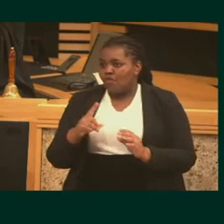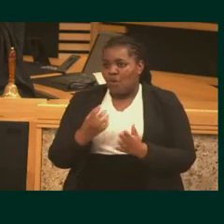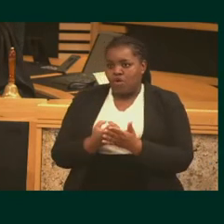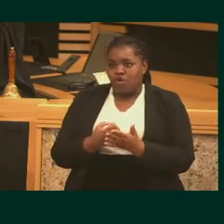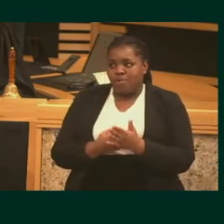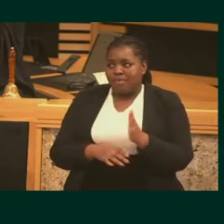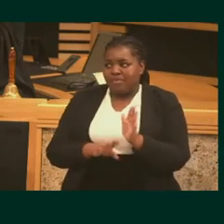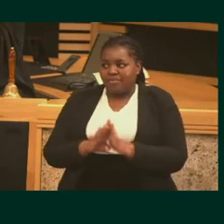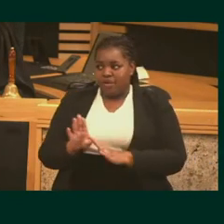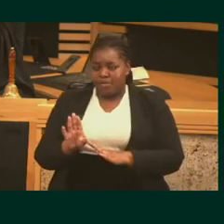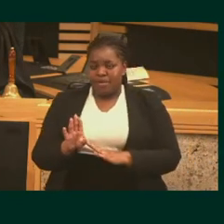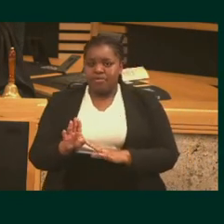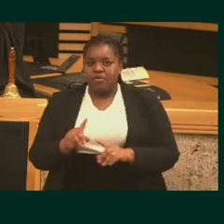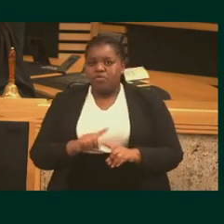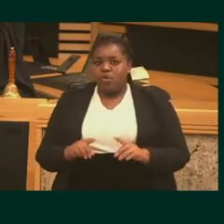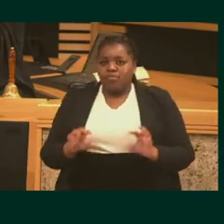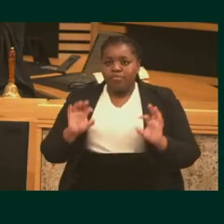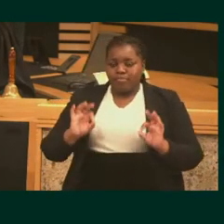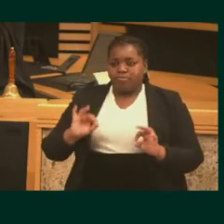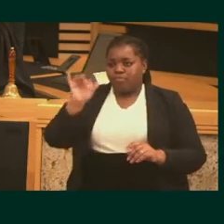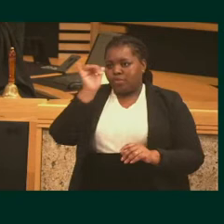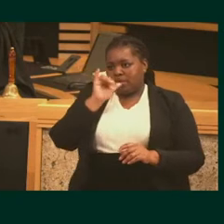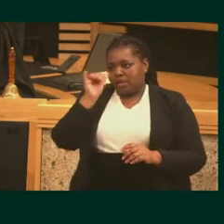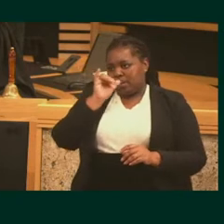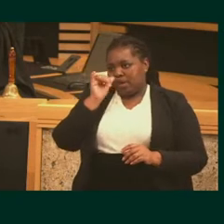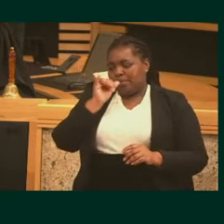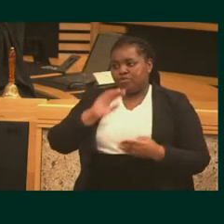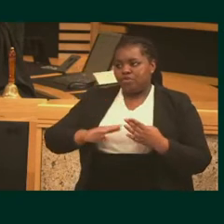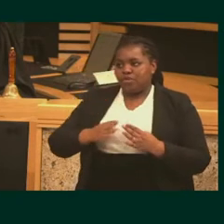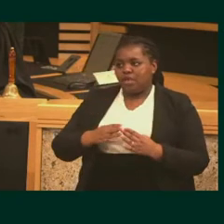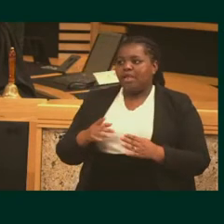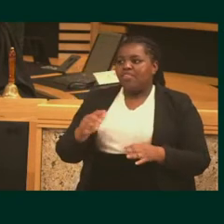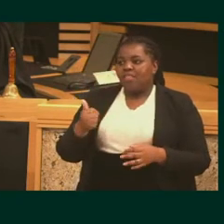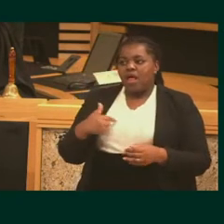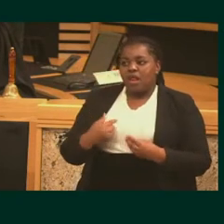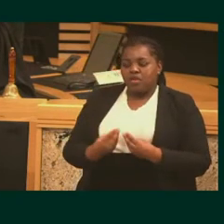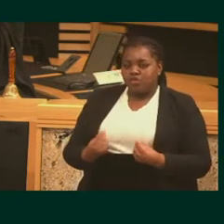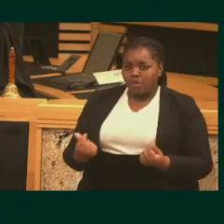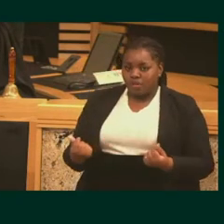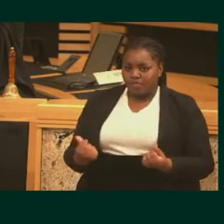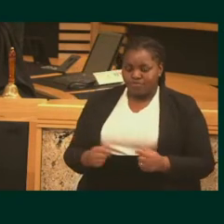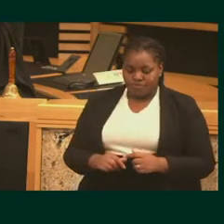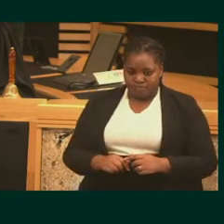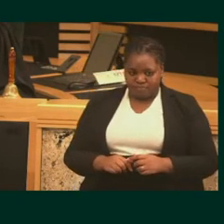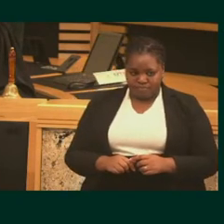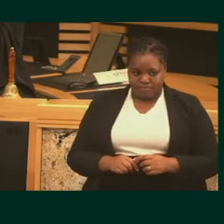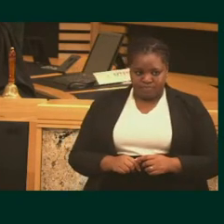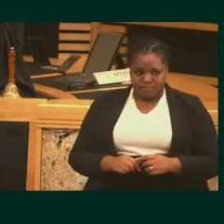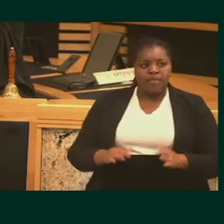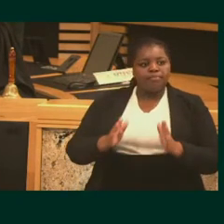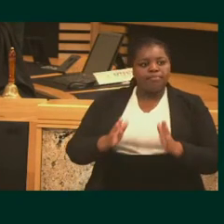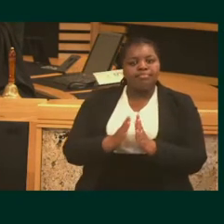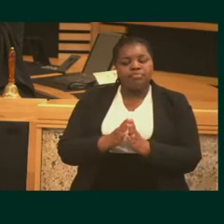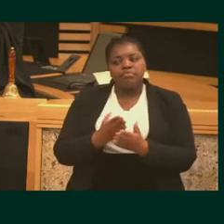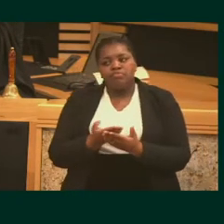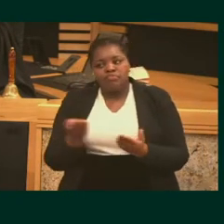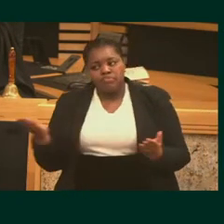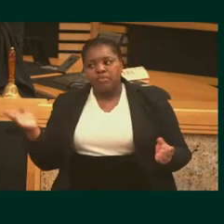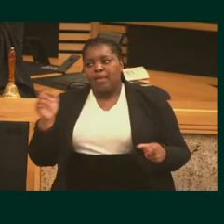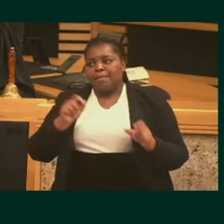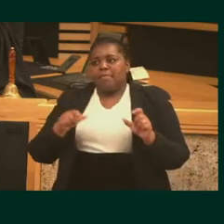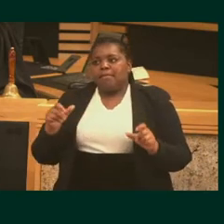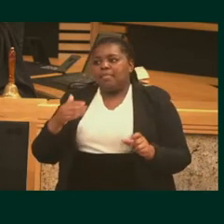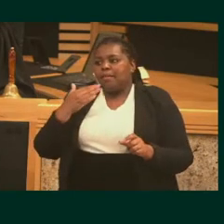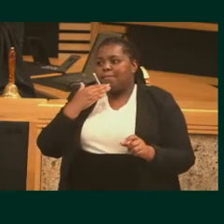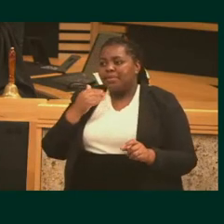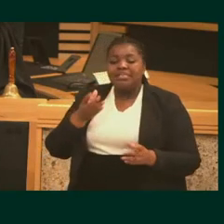in an unstable and crime rden Society therefore resolve appeal to ordinary citizens to forward an